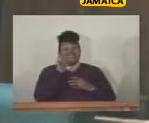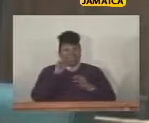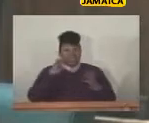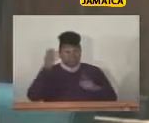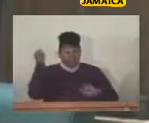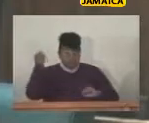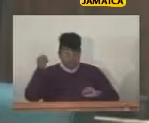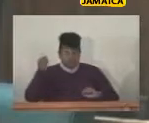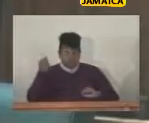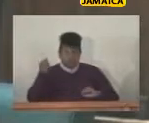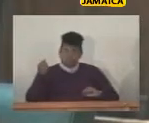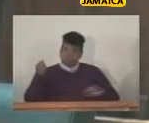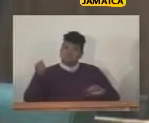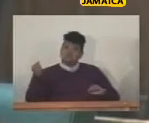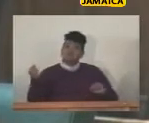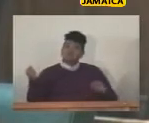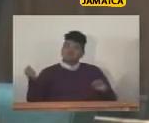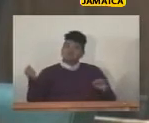disruption in what